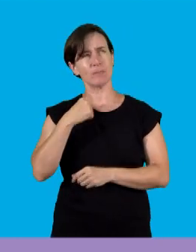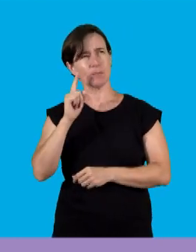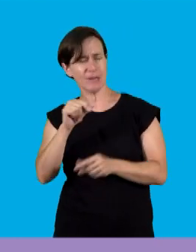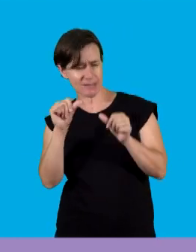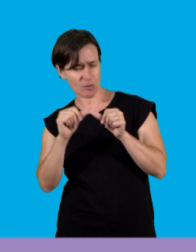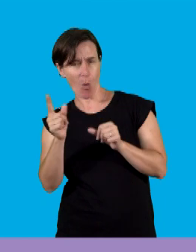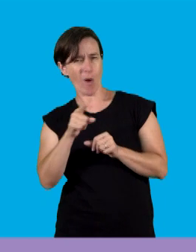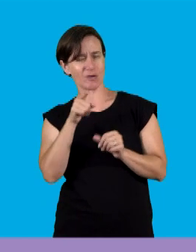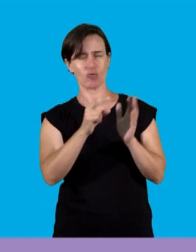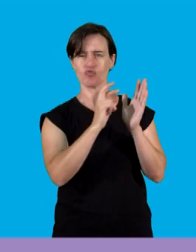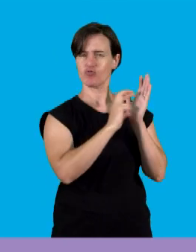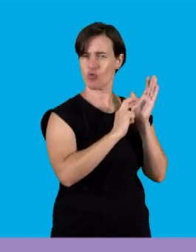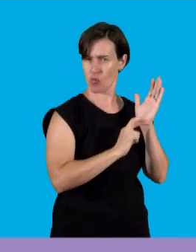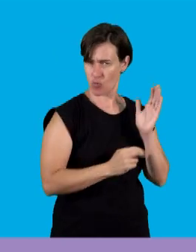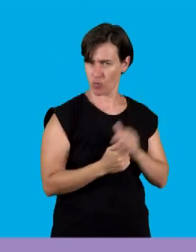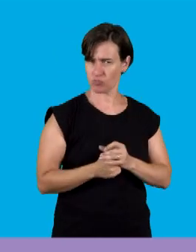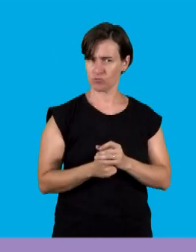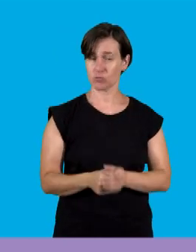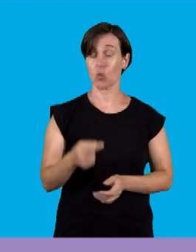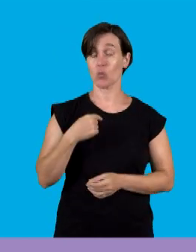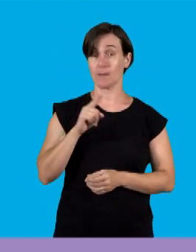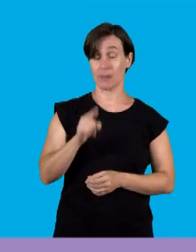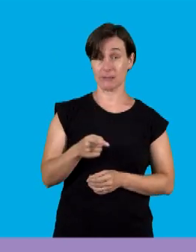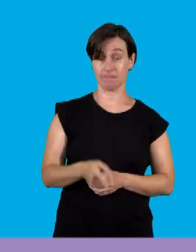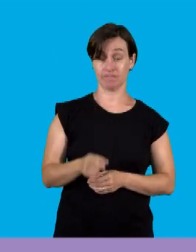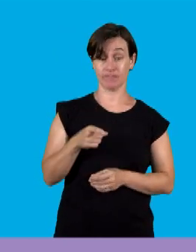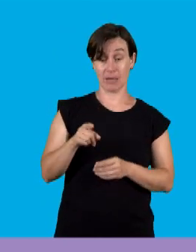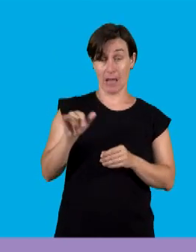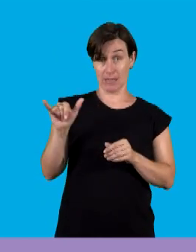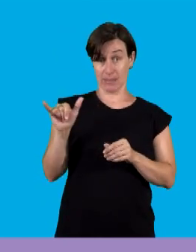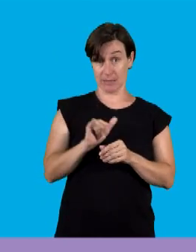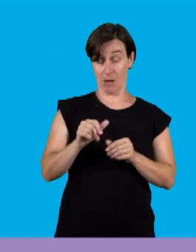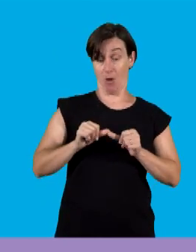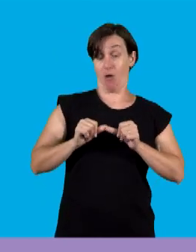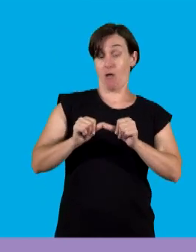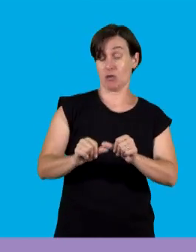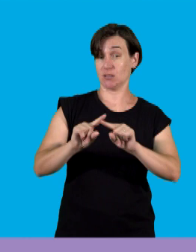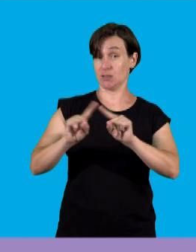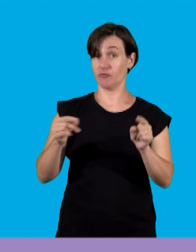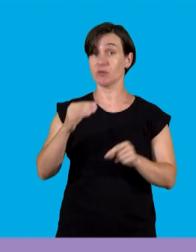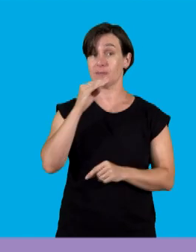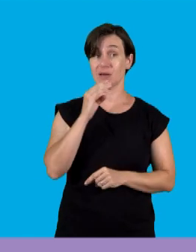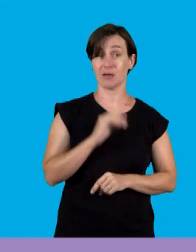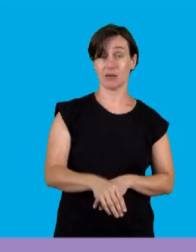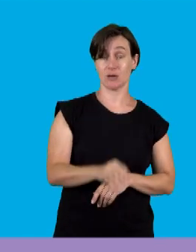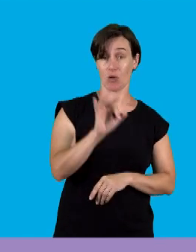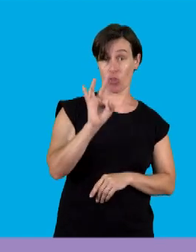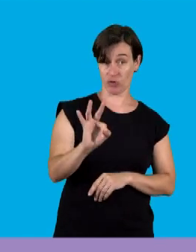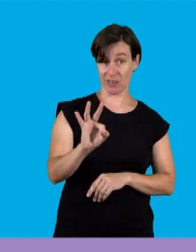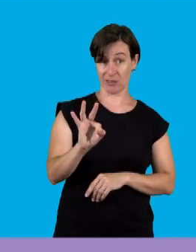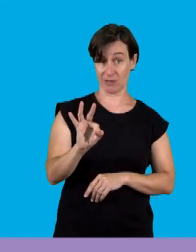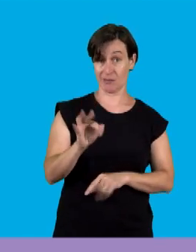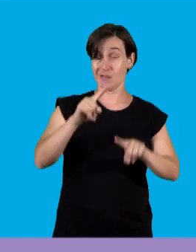that to find that rule, we need to take the constant difference, which is the 3. We're going to multiply it